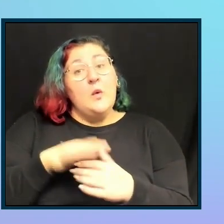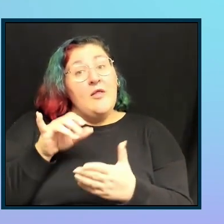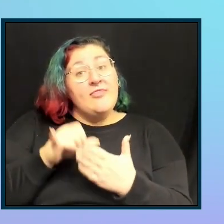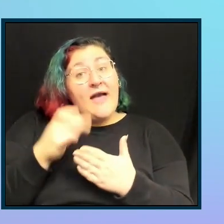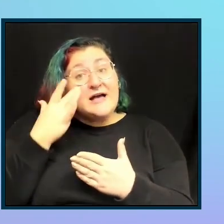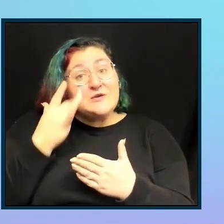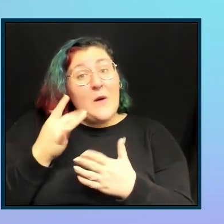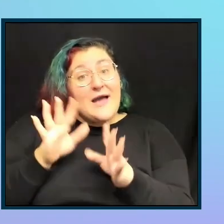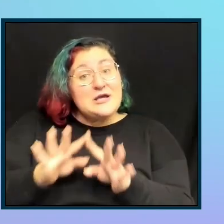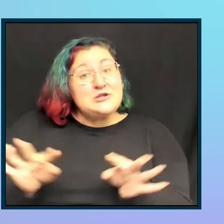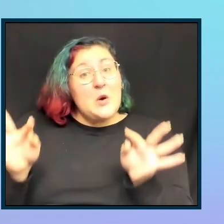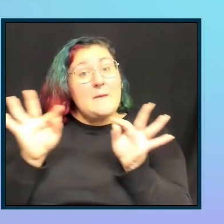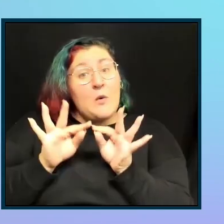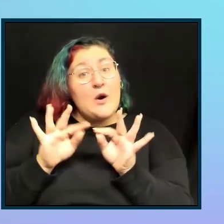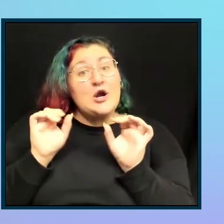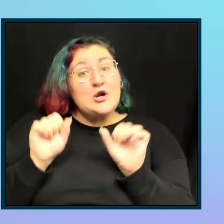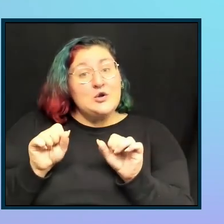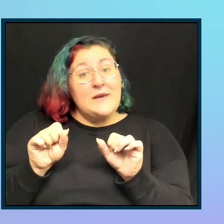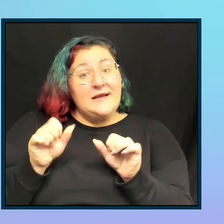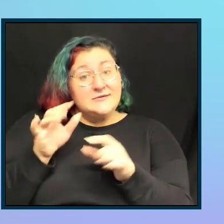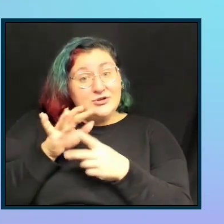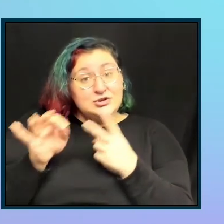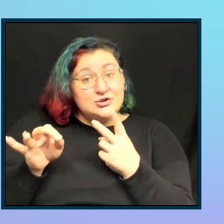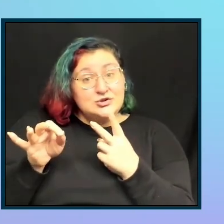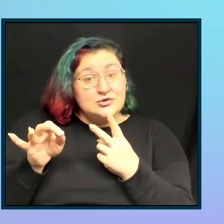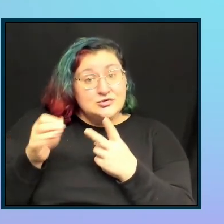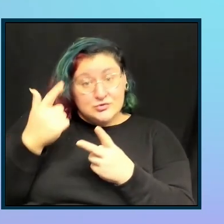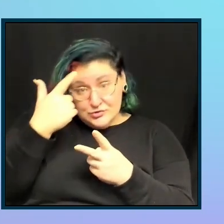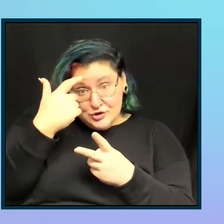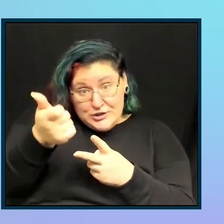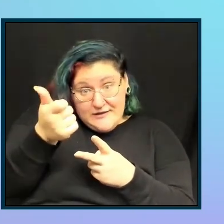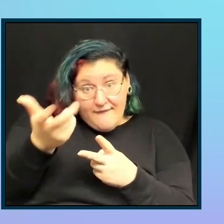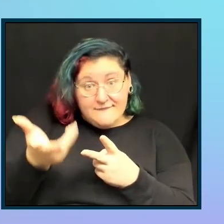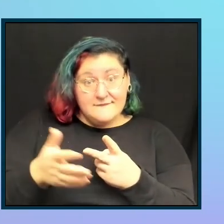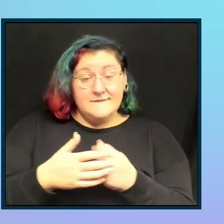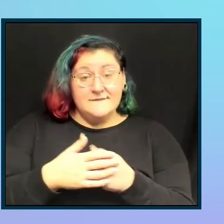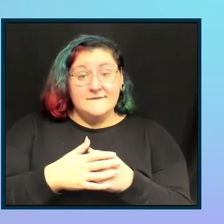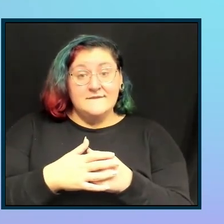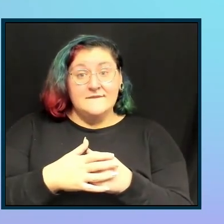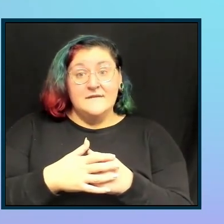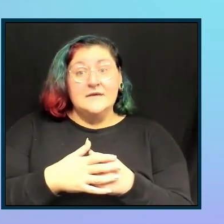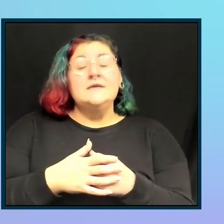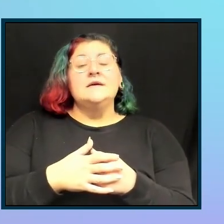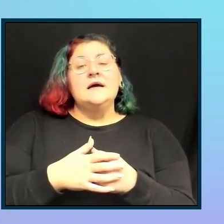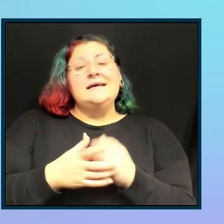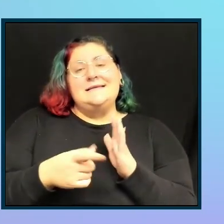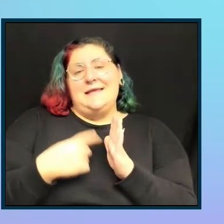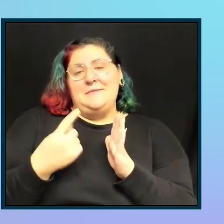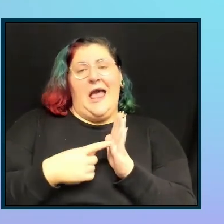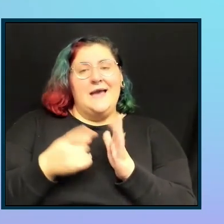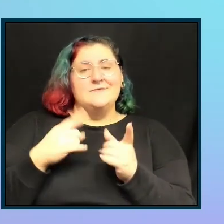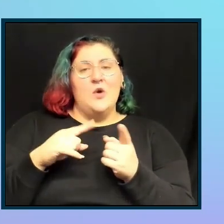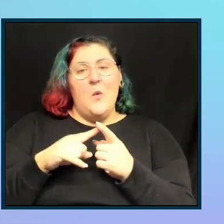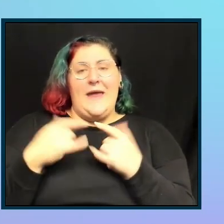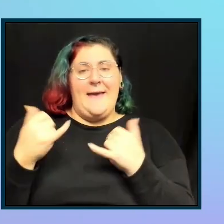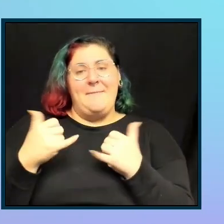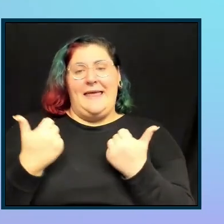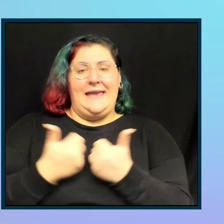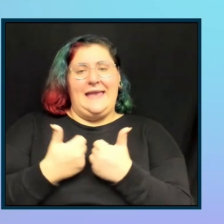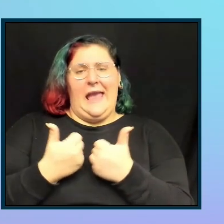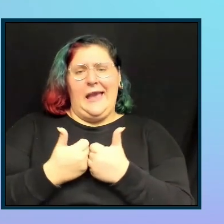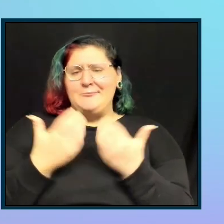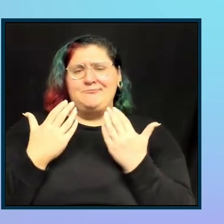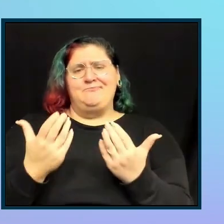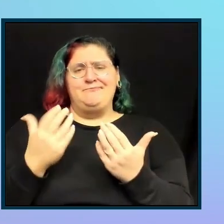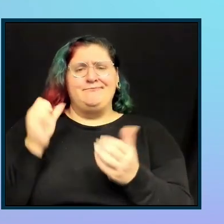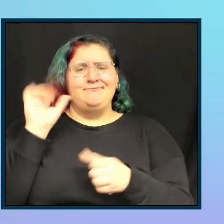to opt in to this kind of data collection. In some experiences, for example, when I'm playing a game, I am happy to provide that